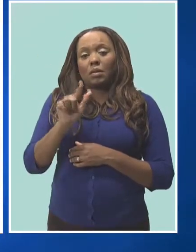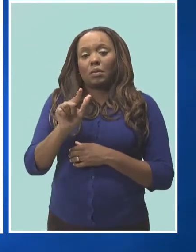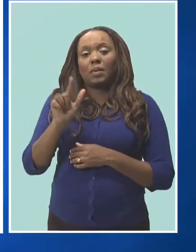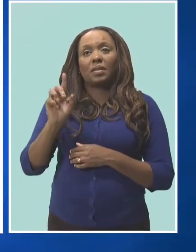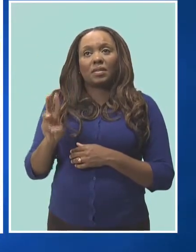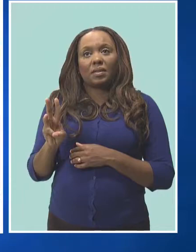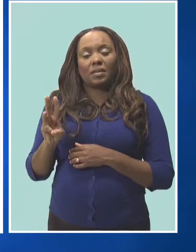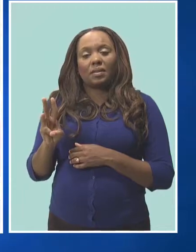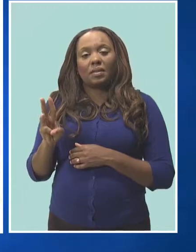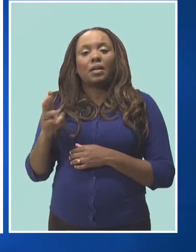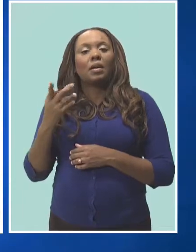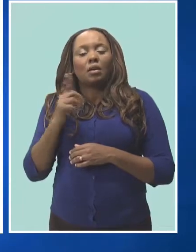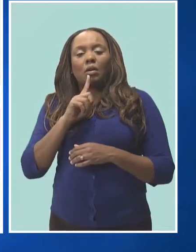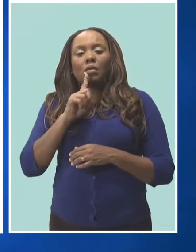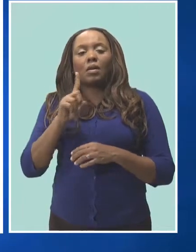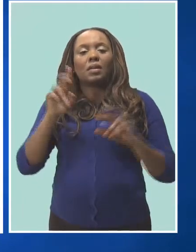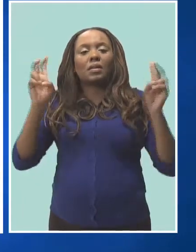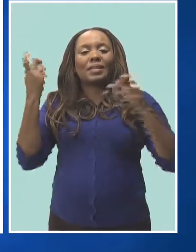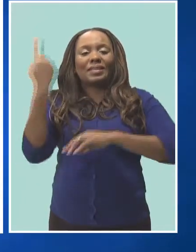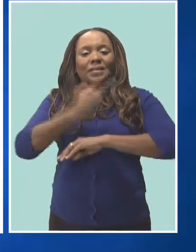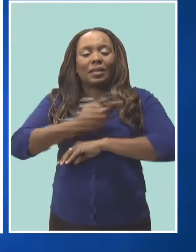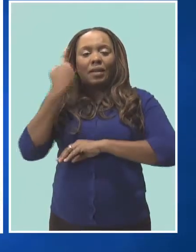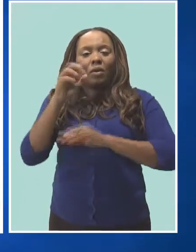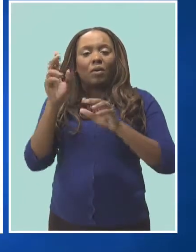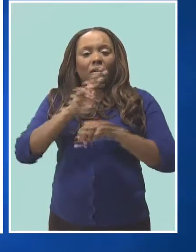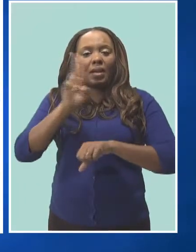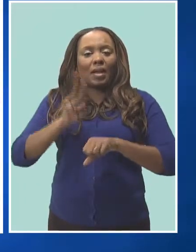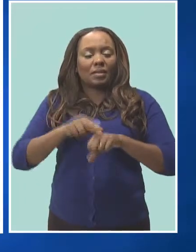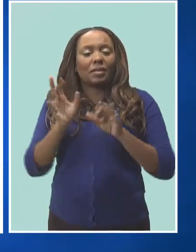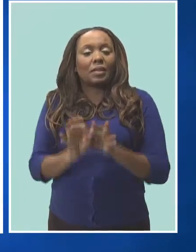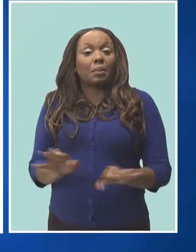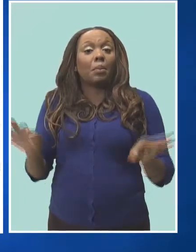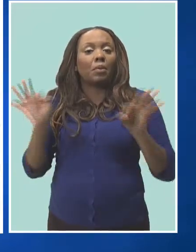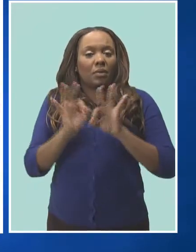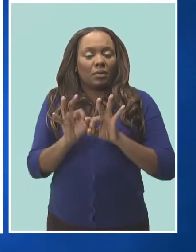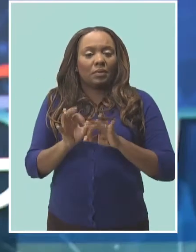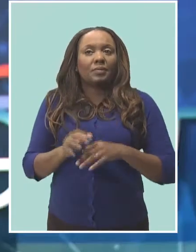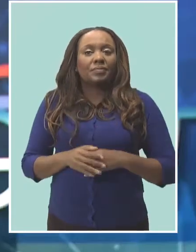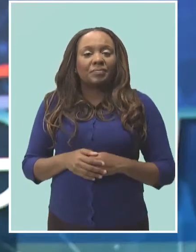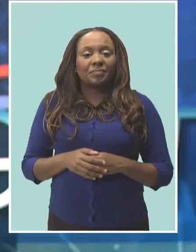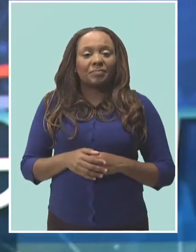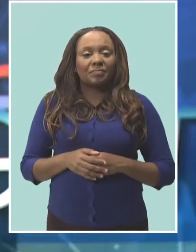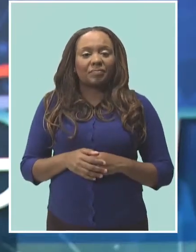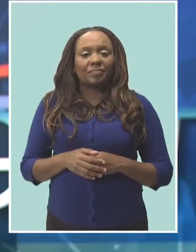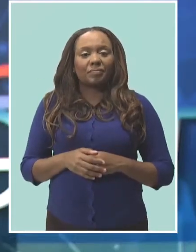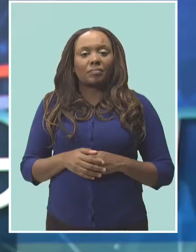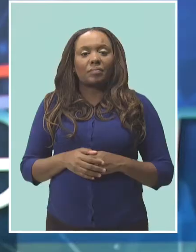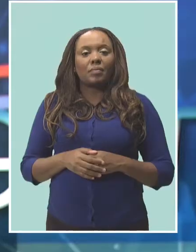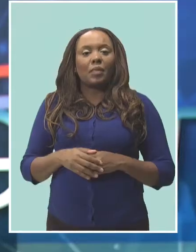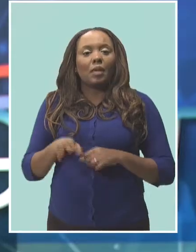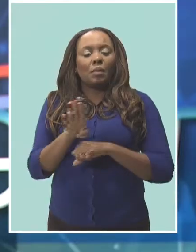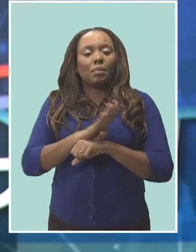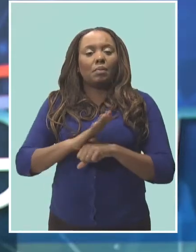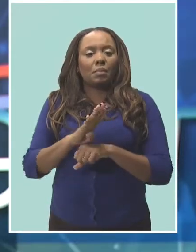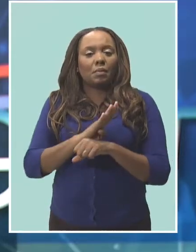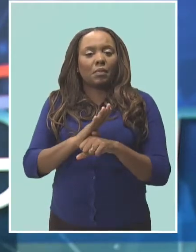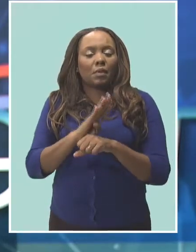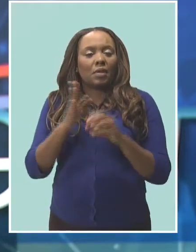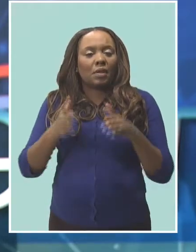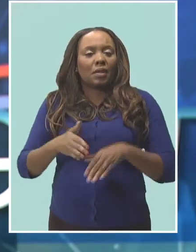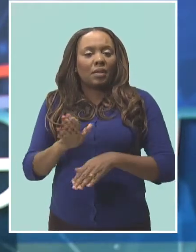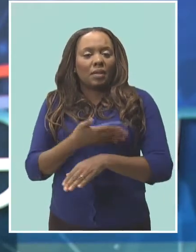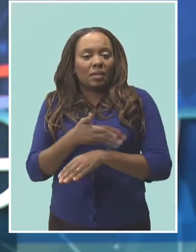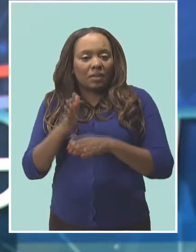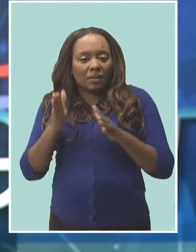day of national significance. Sharika Griffith, CBC News. Thanks, Sharika. Well, local artists